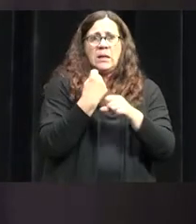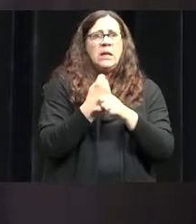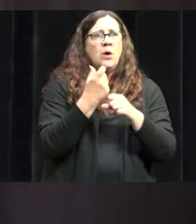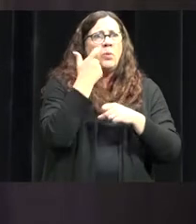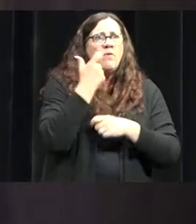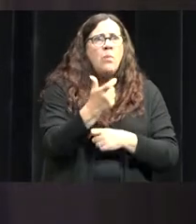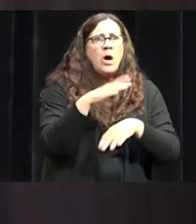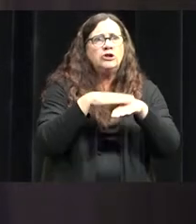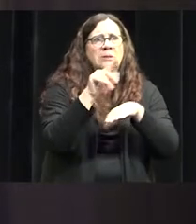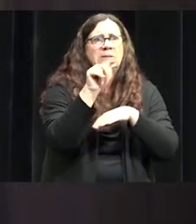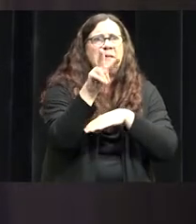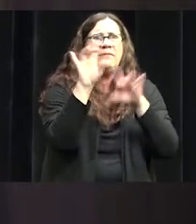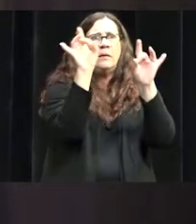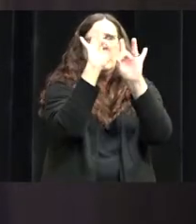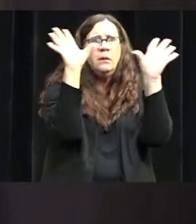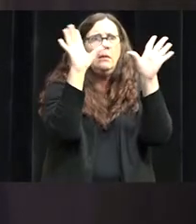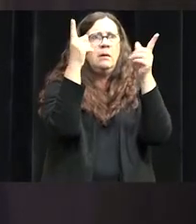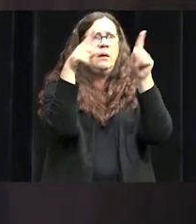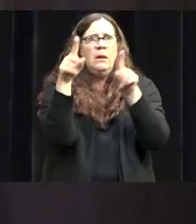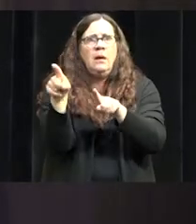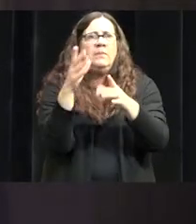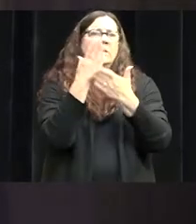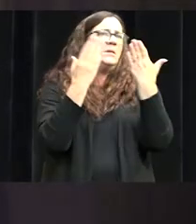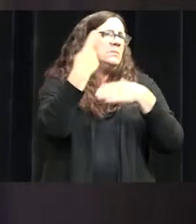darker than we could have ever imagined